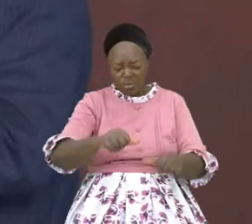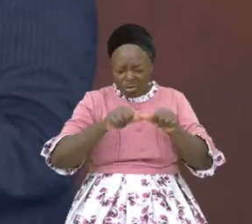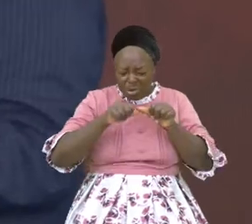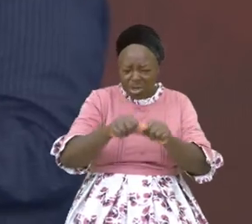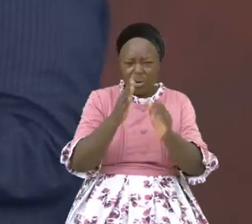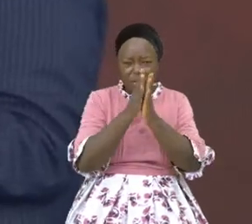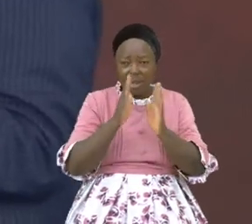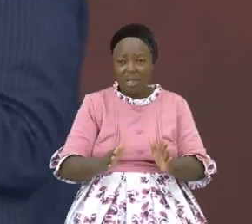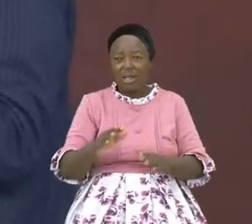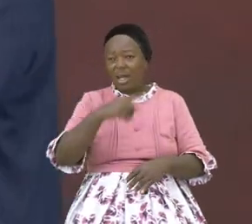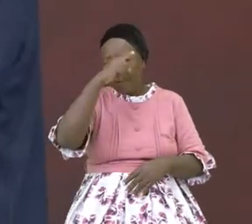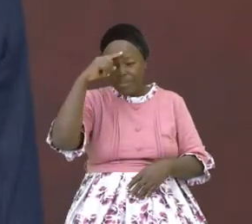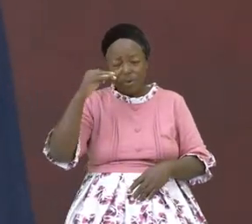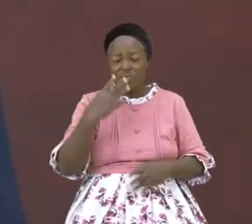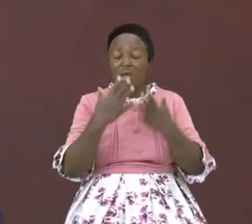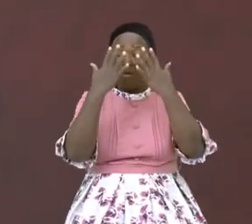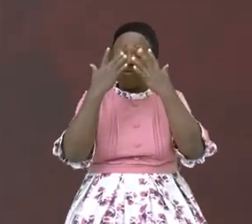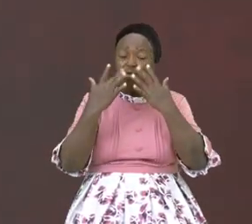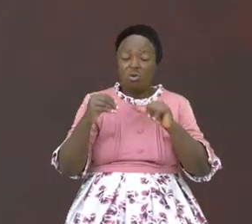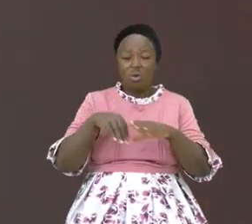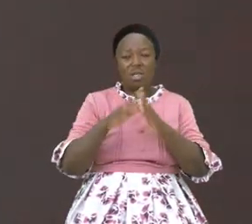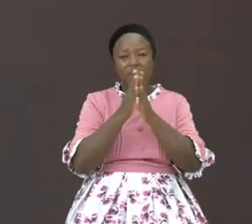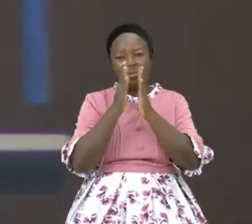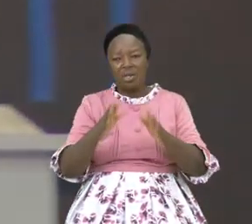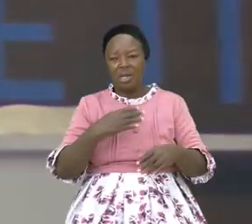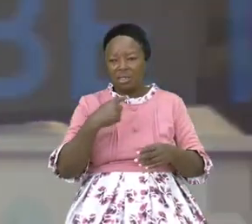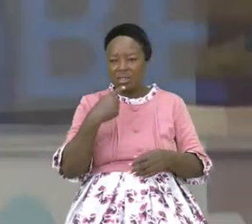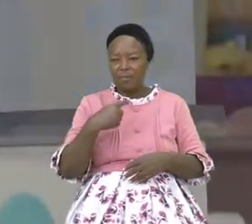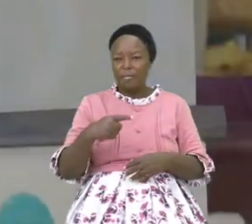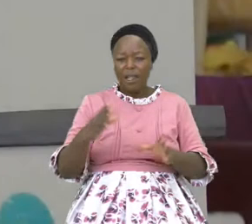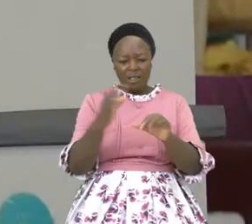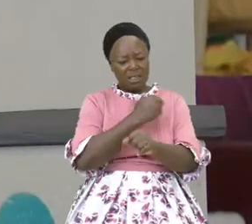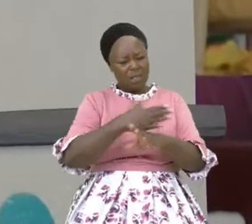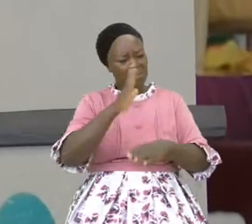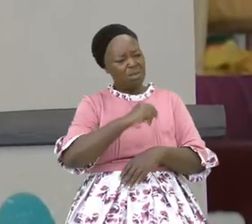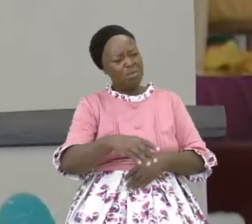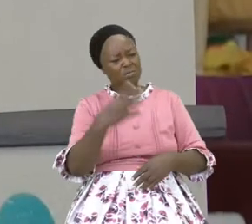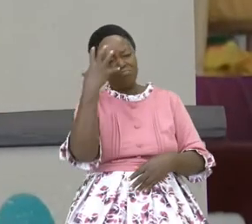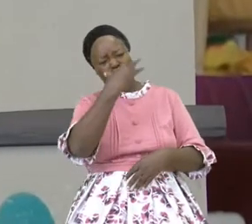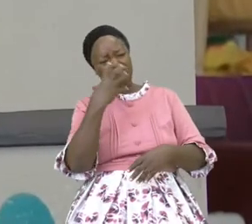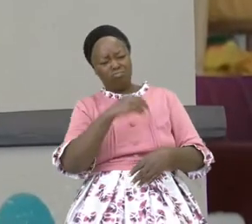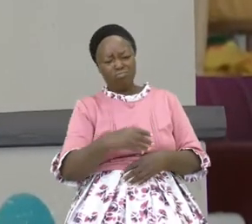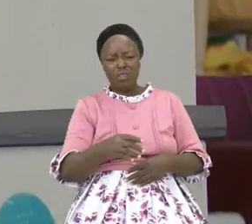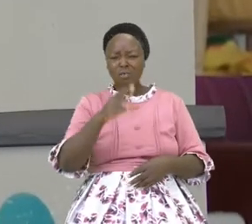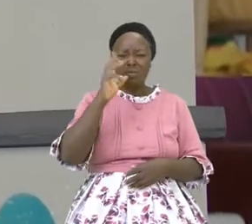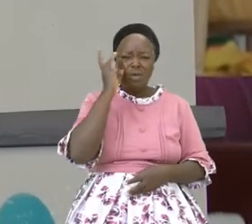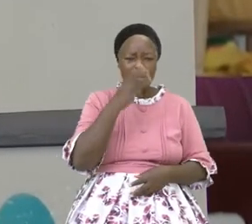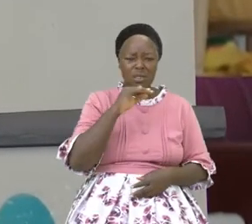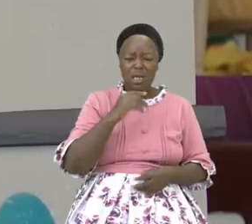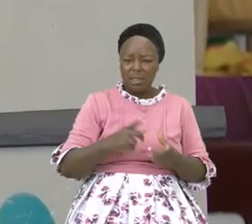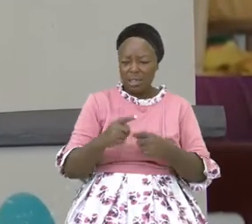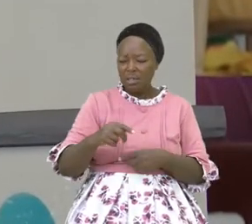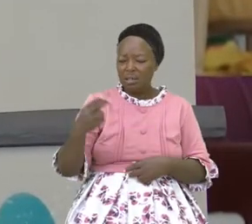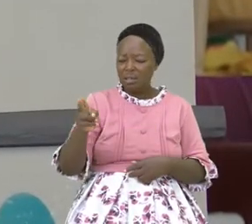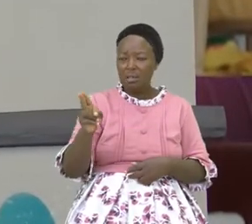prayer, because of the sorrow in prayer, and said, take away your drunkenness. And Anna said, no, my